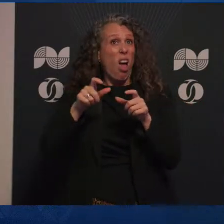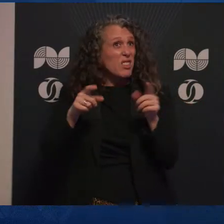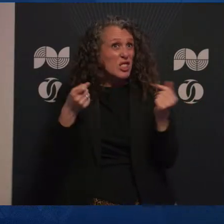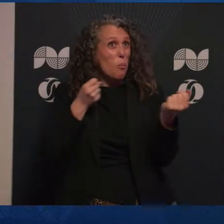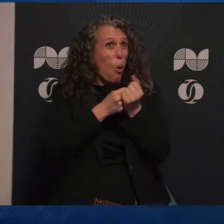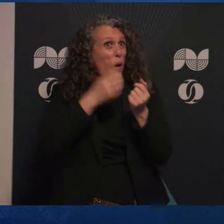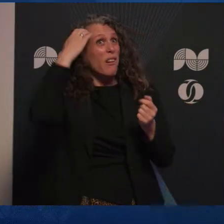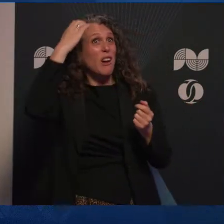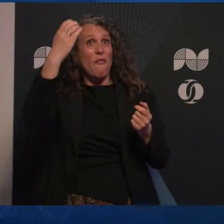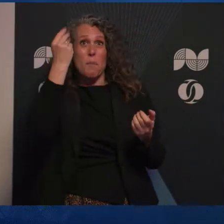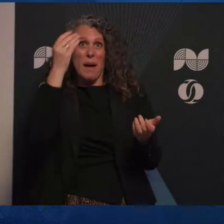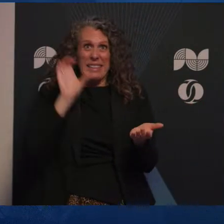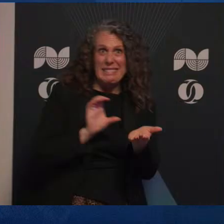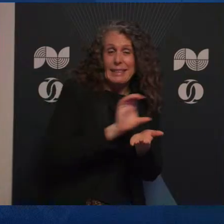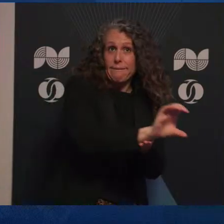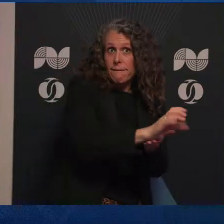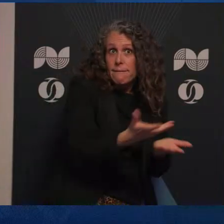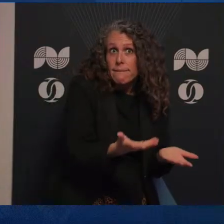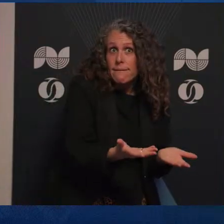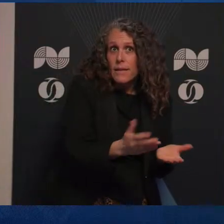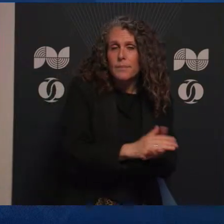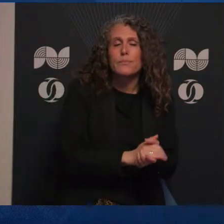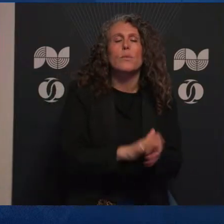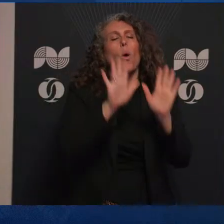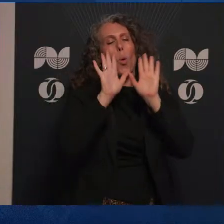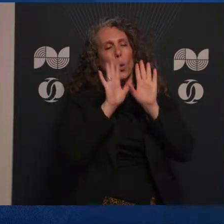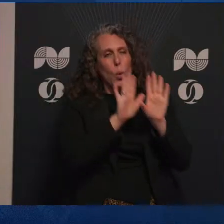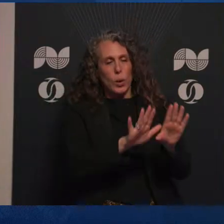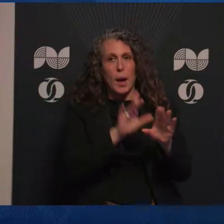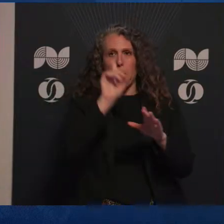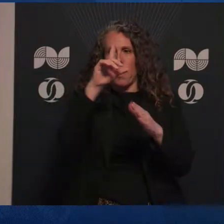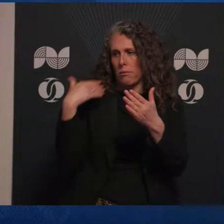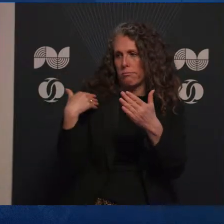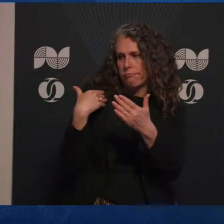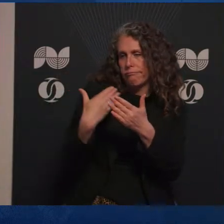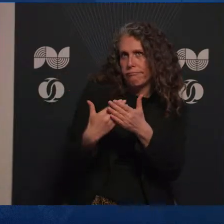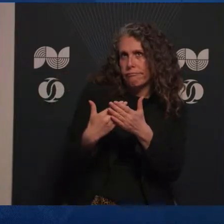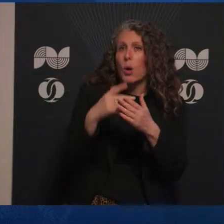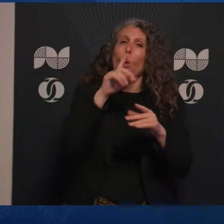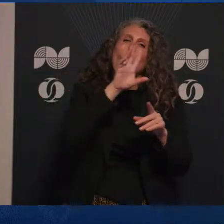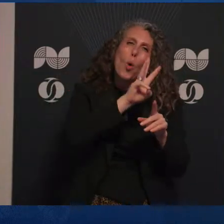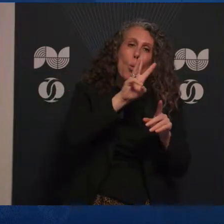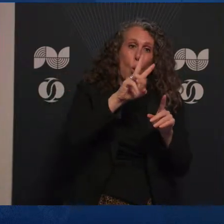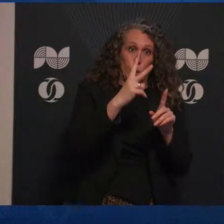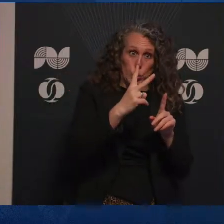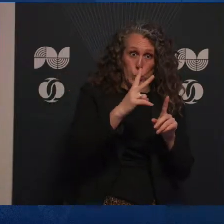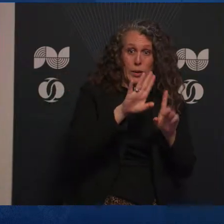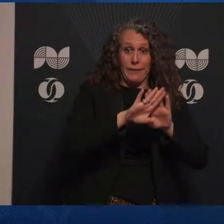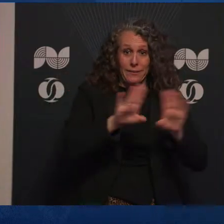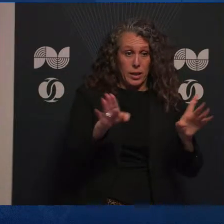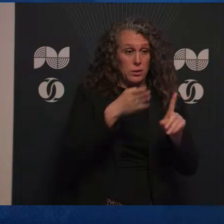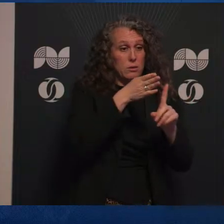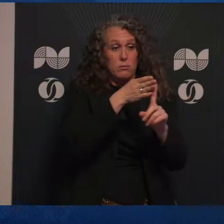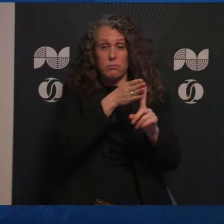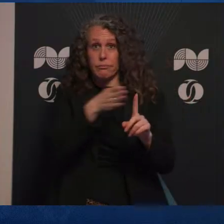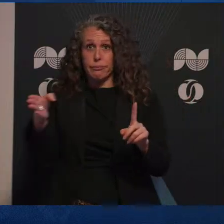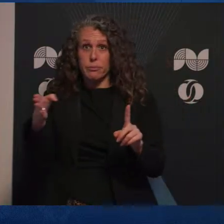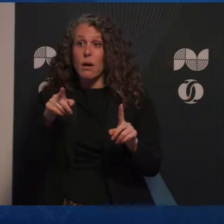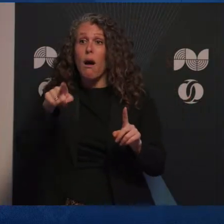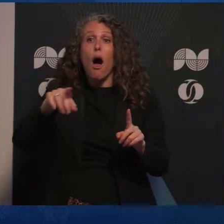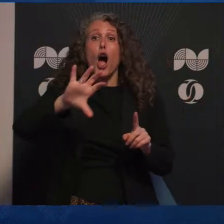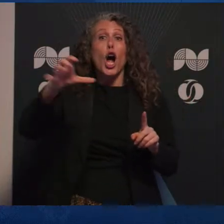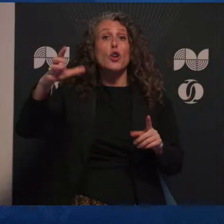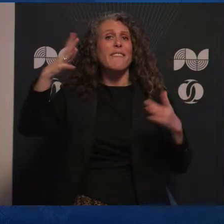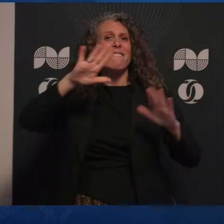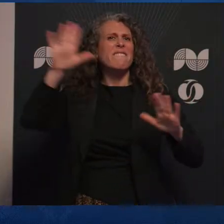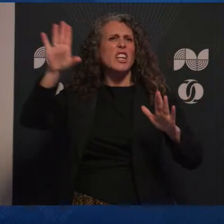traditionally, particularly in the last century after World War II, advanced countries were not particularly bothered by